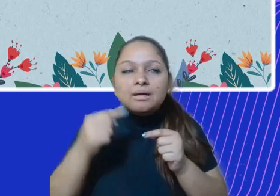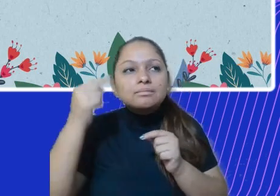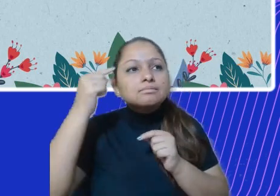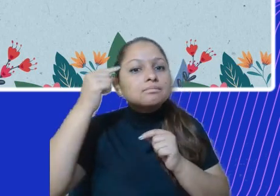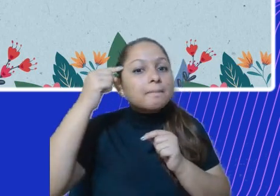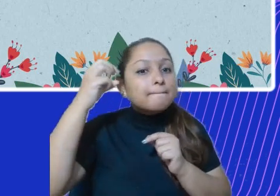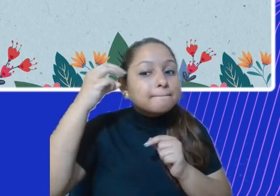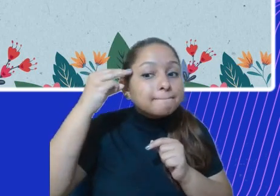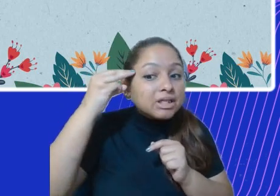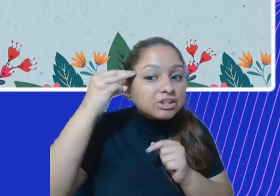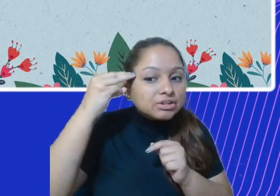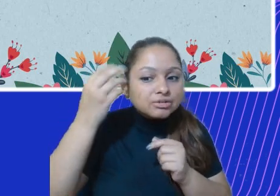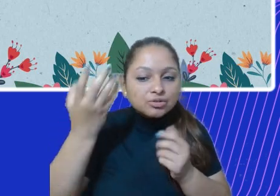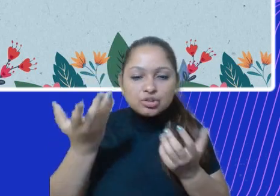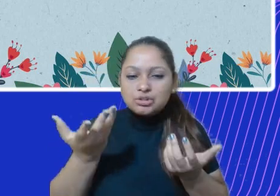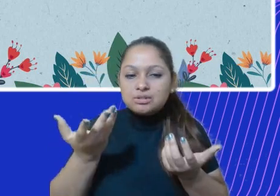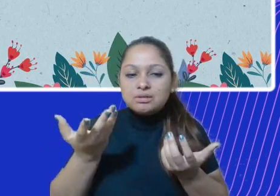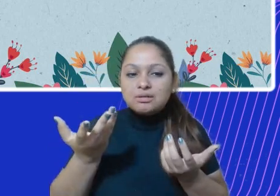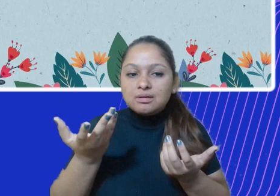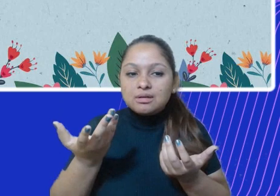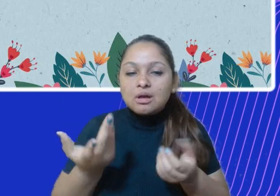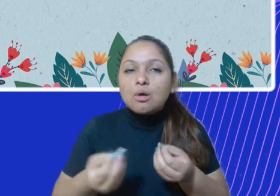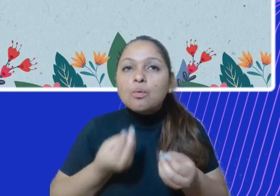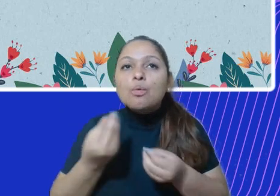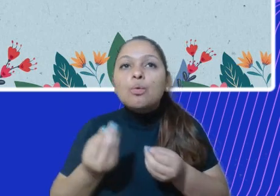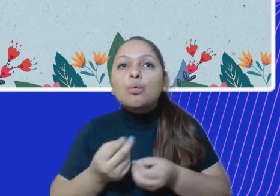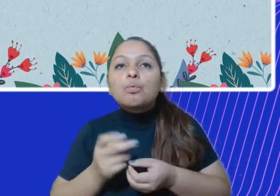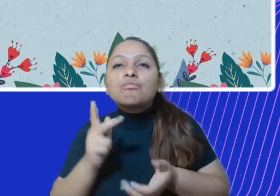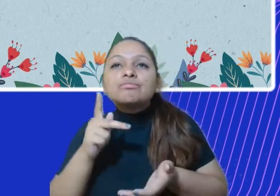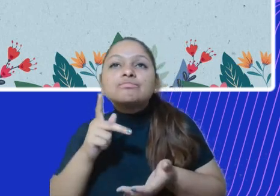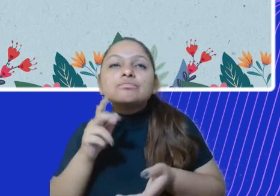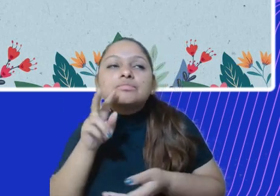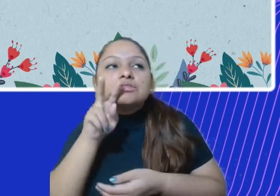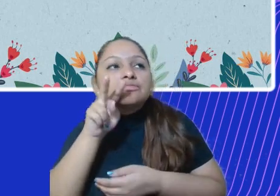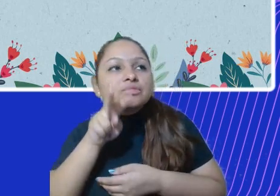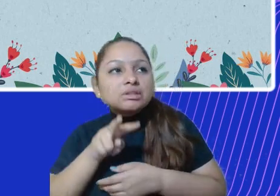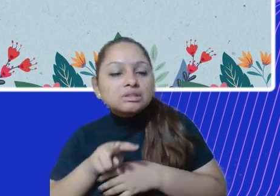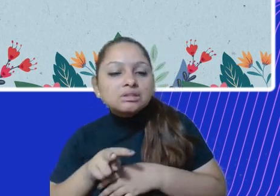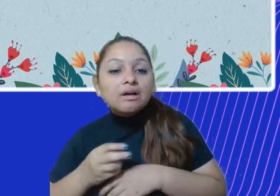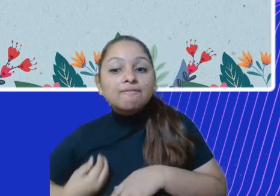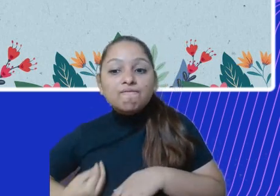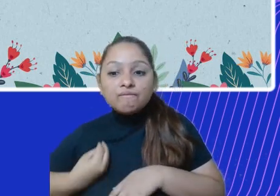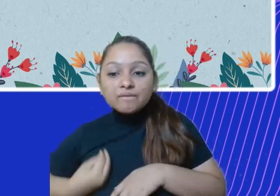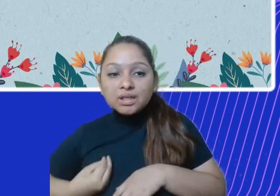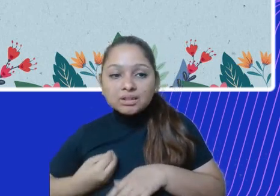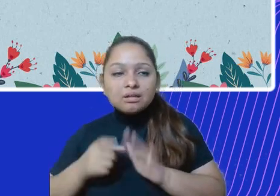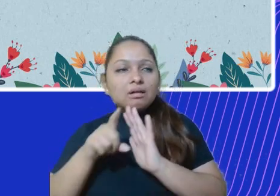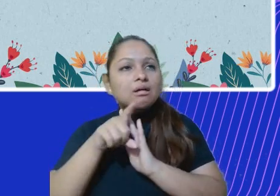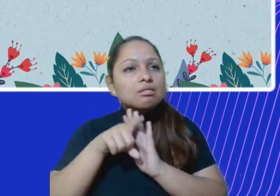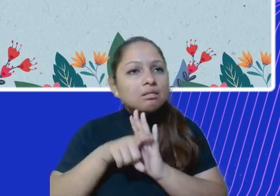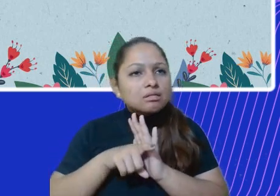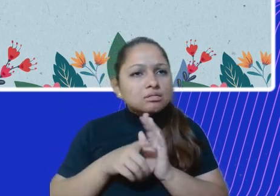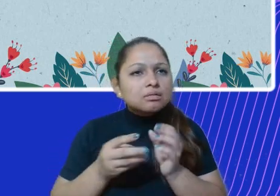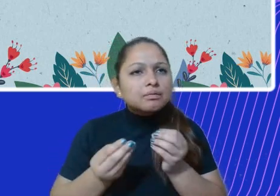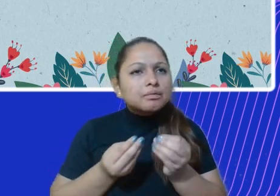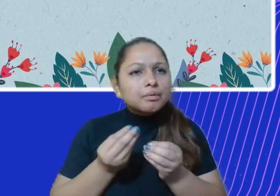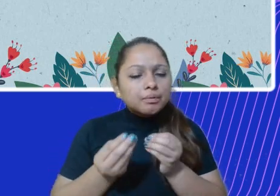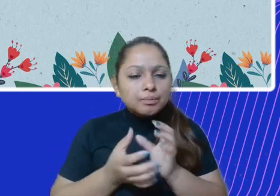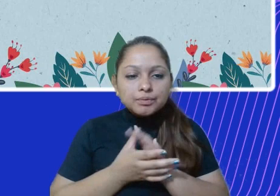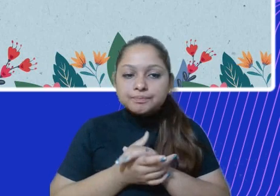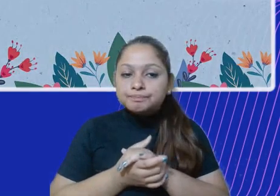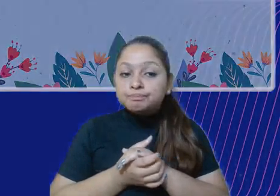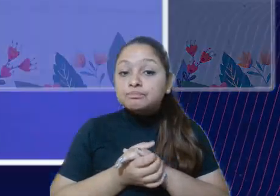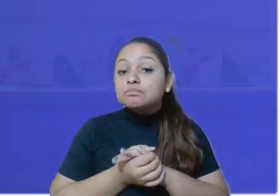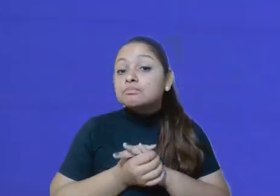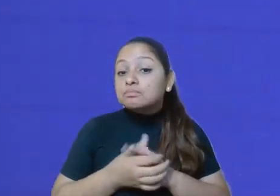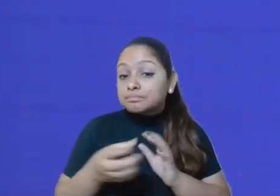the way we understand reality. And so I'm here to say that there is a new paradigm that we